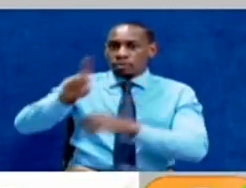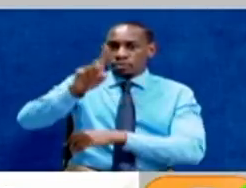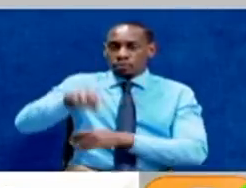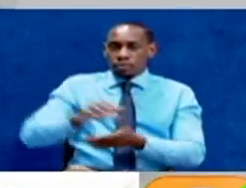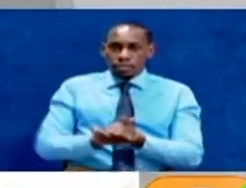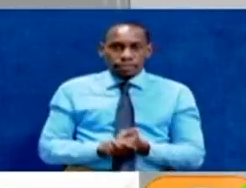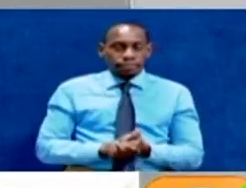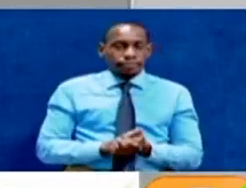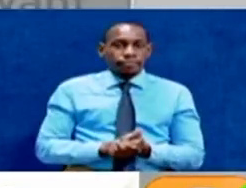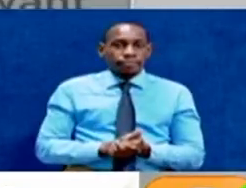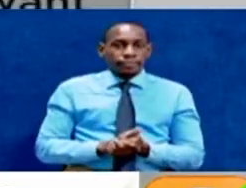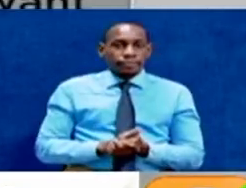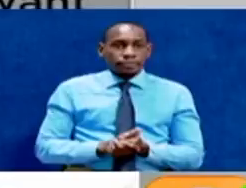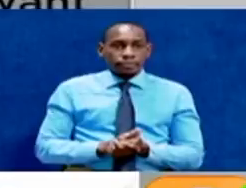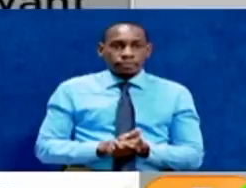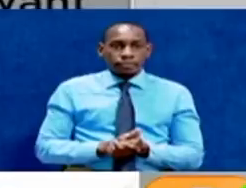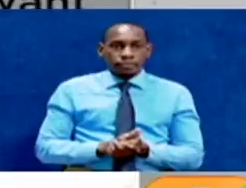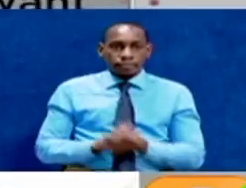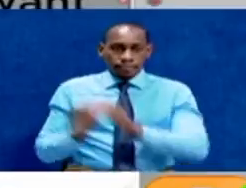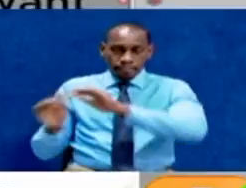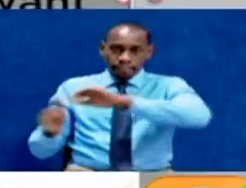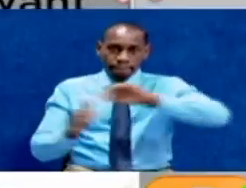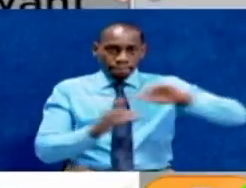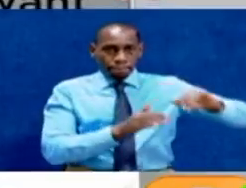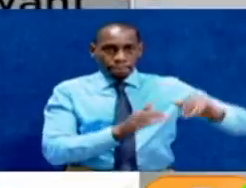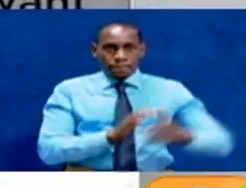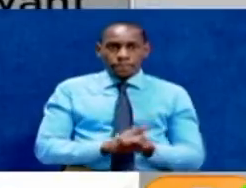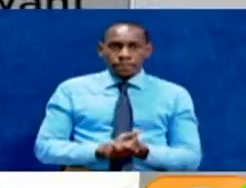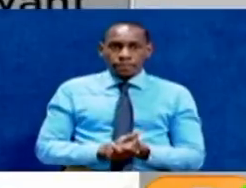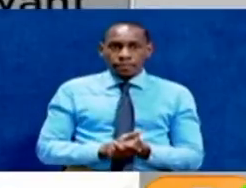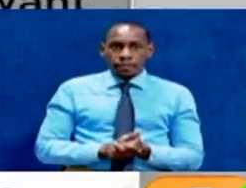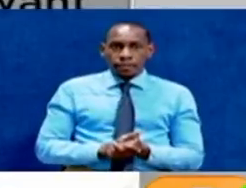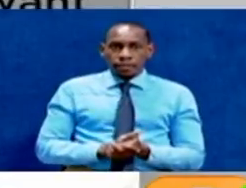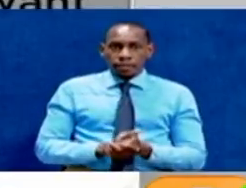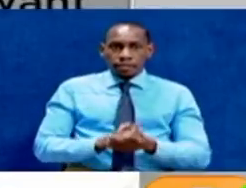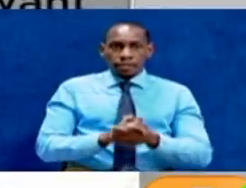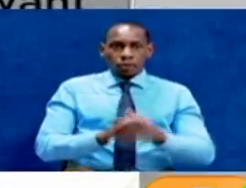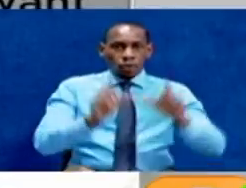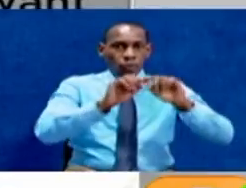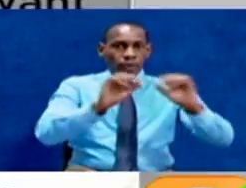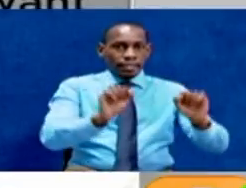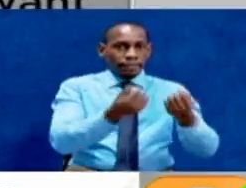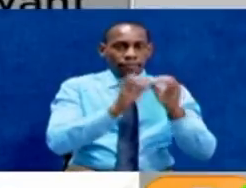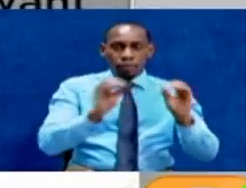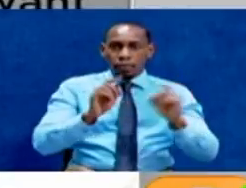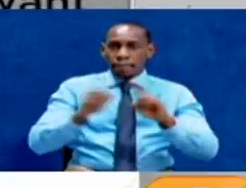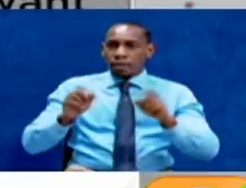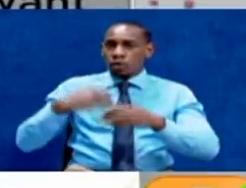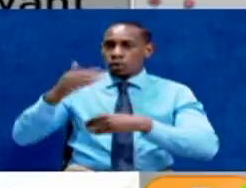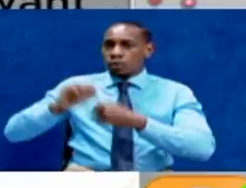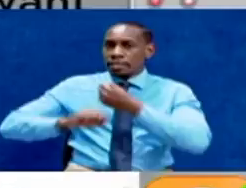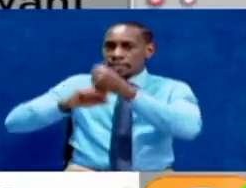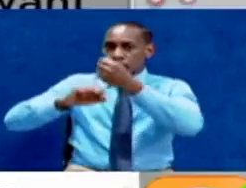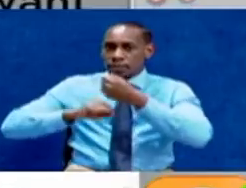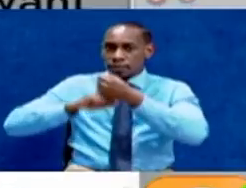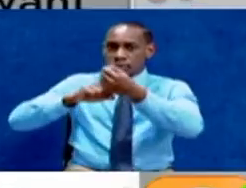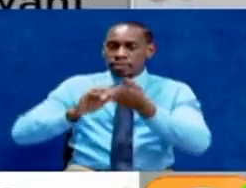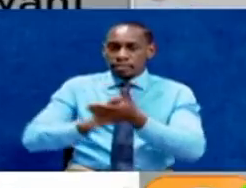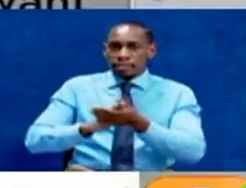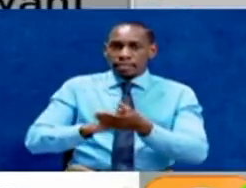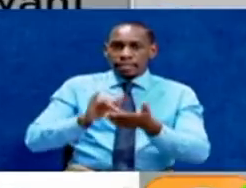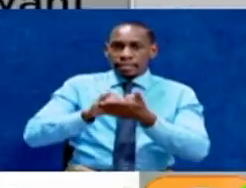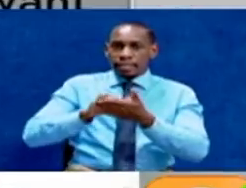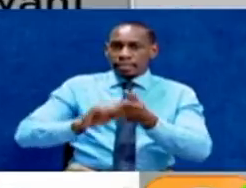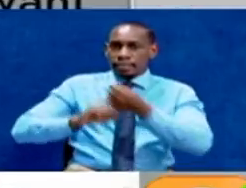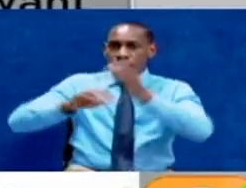But if we get a chance to bring that in. Fred Osiro says, the term is not survivors, but sycophants. Ngunjiri, Wambugu, many others taking the